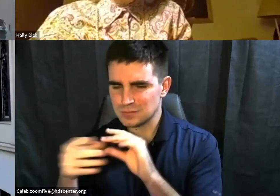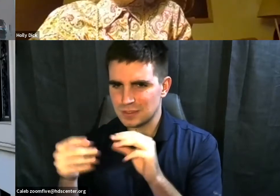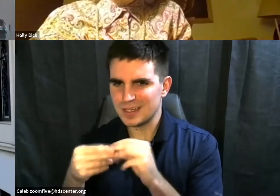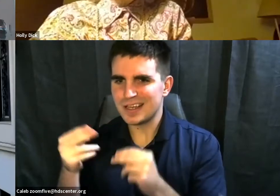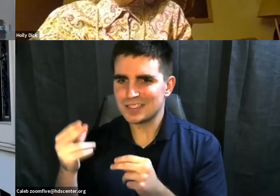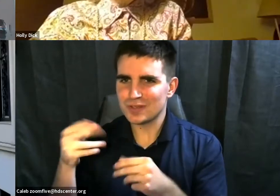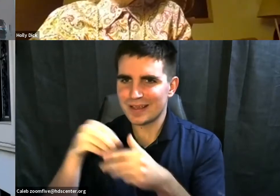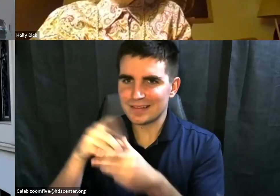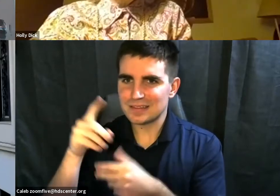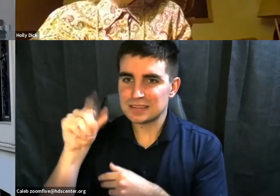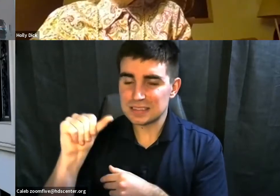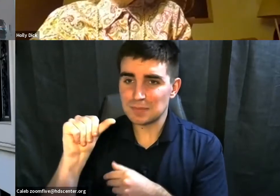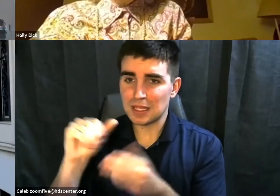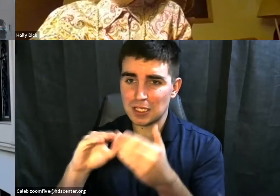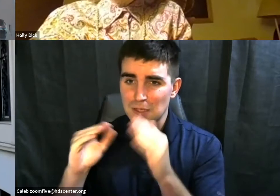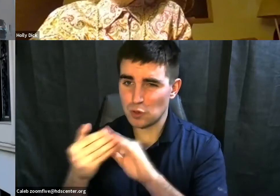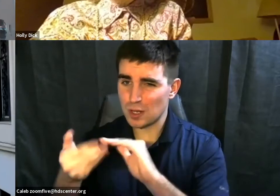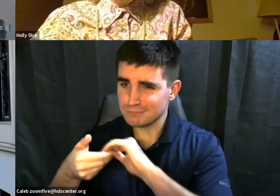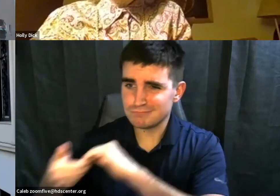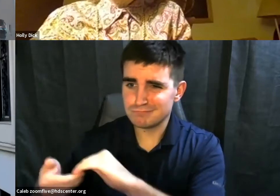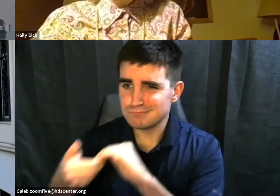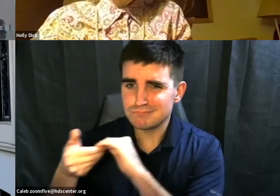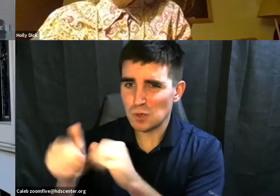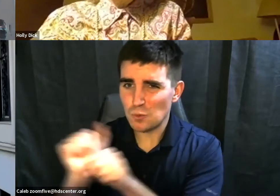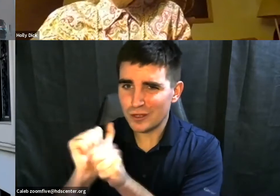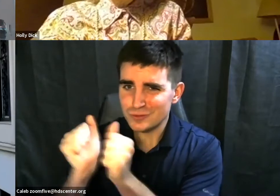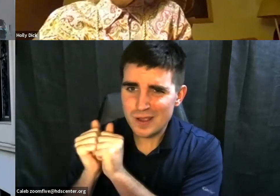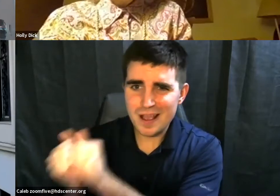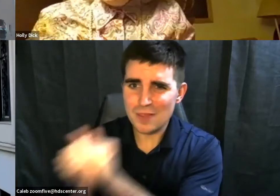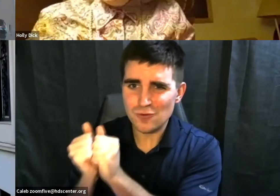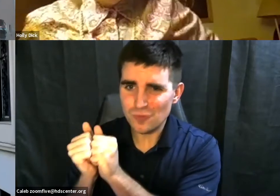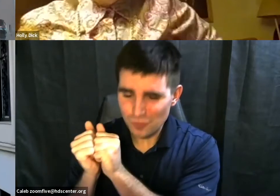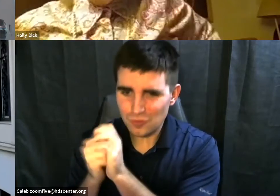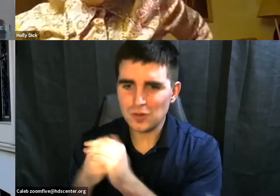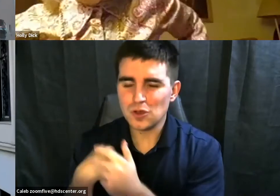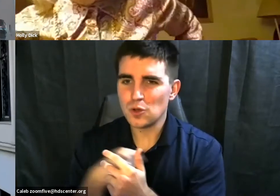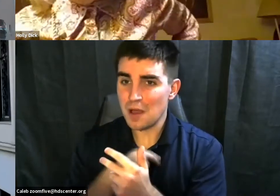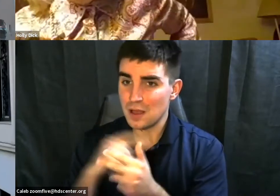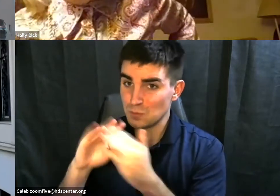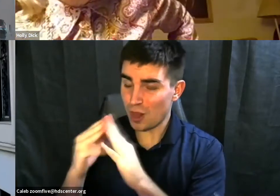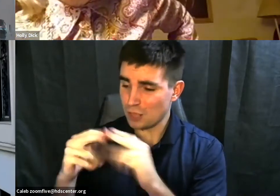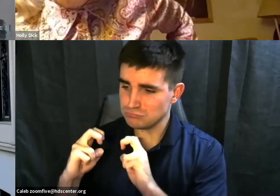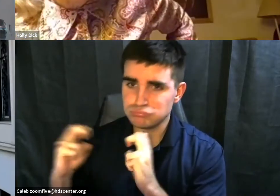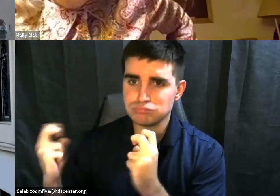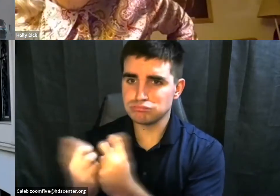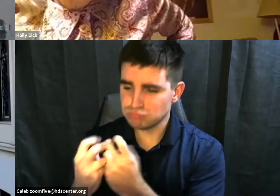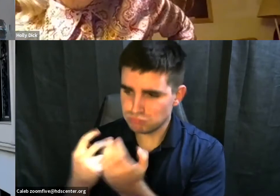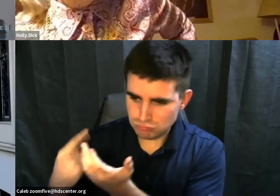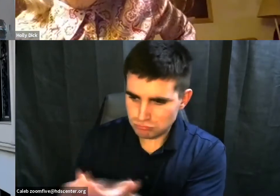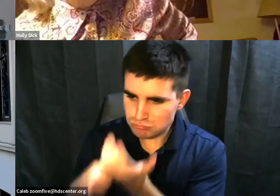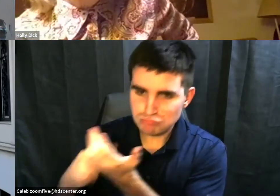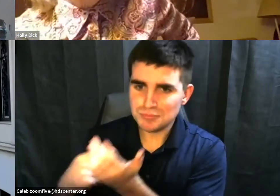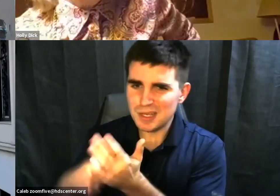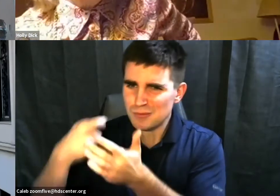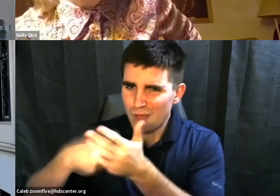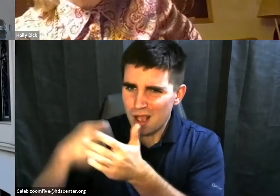community working together. And we literally sat down as a community and priced out,